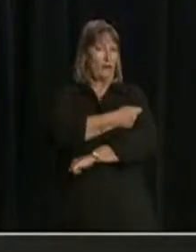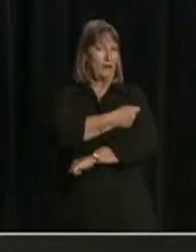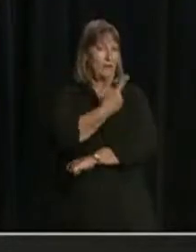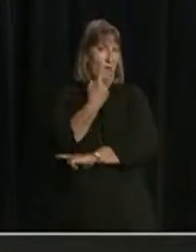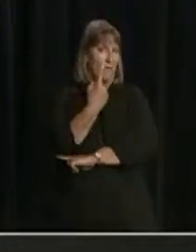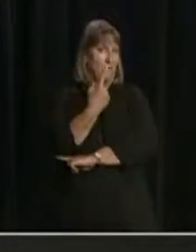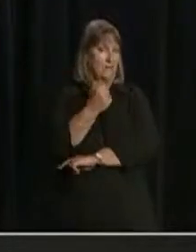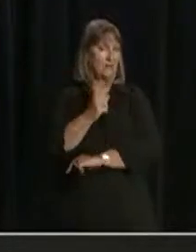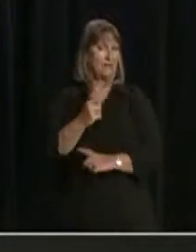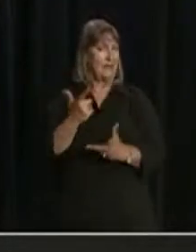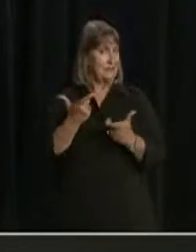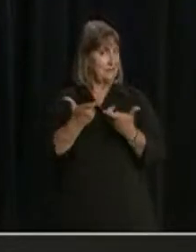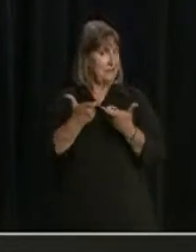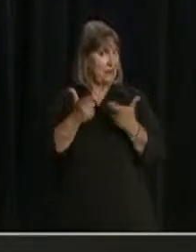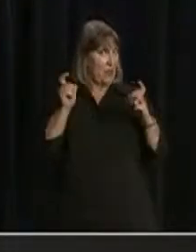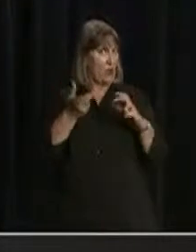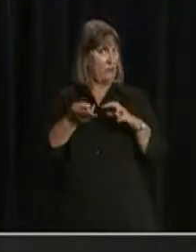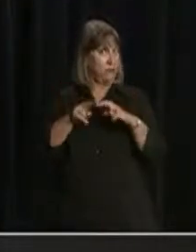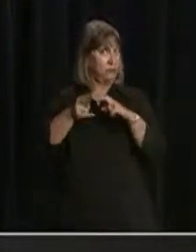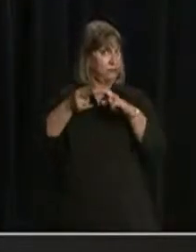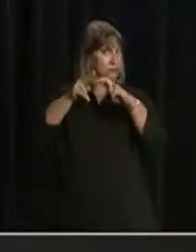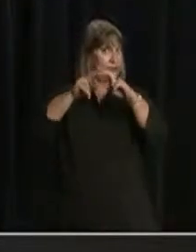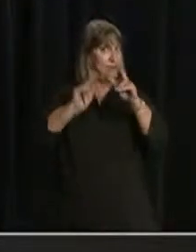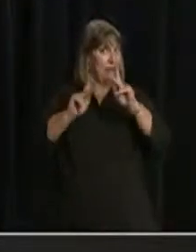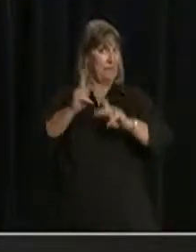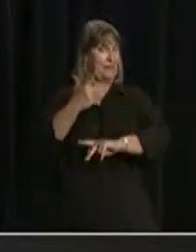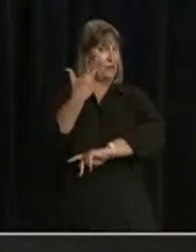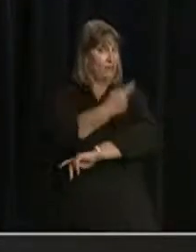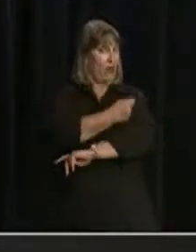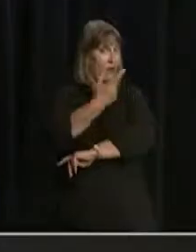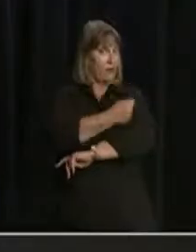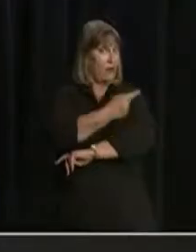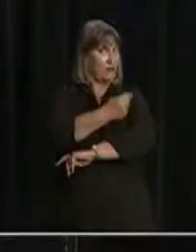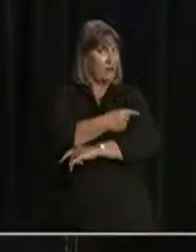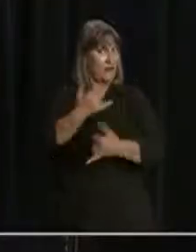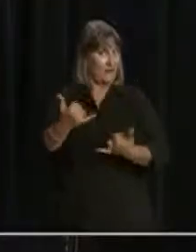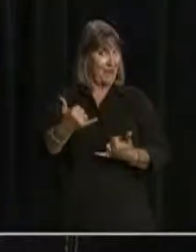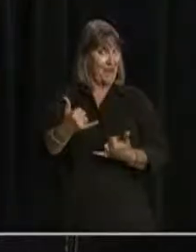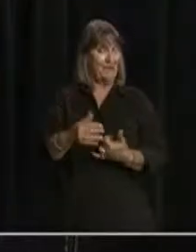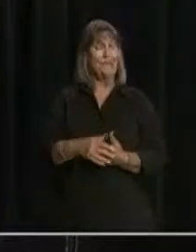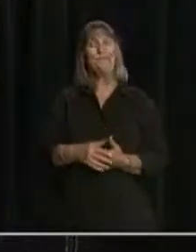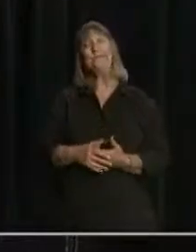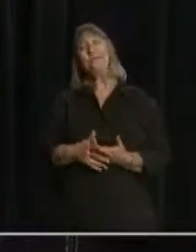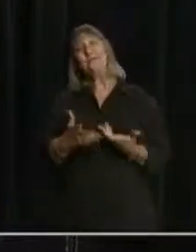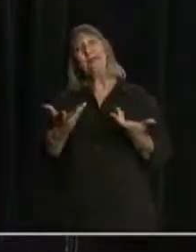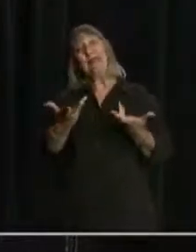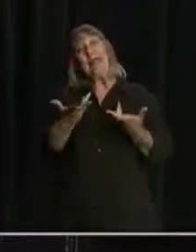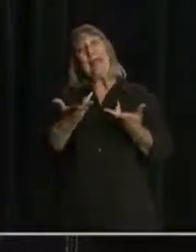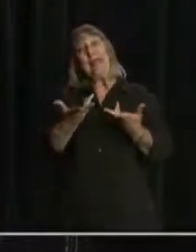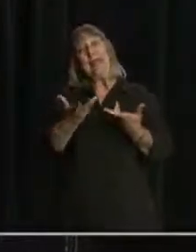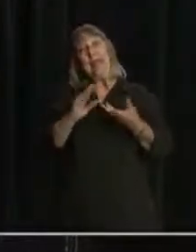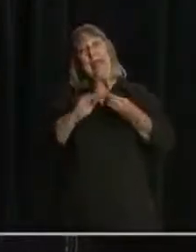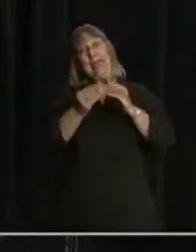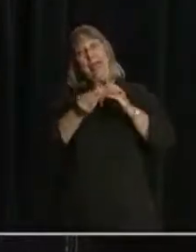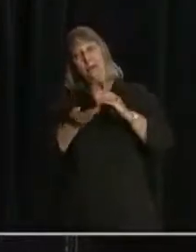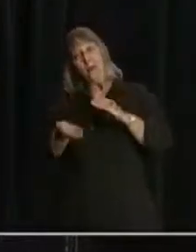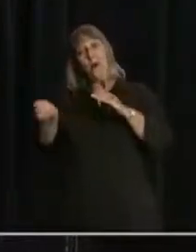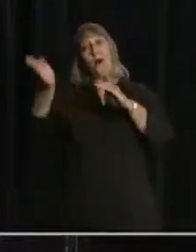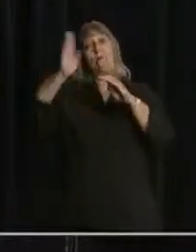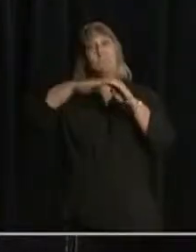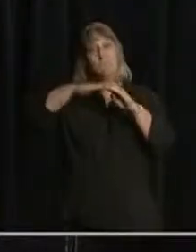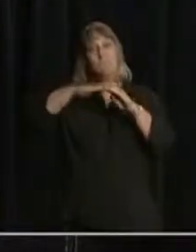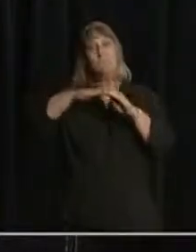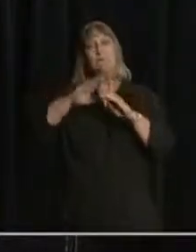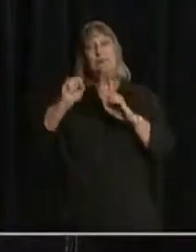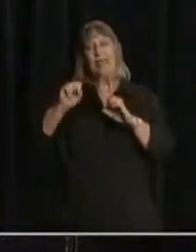been a large increase in the number of people getting their first dose over the past couple of weeks? Yeah, when you say a large increase, again, this we know that early